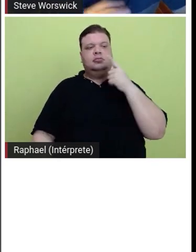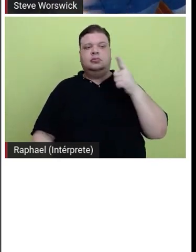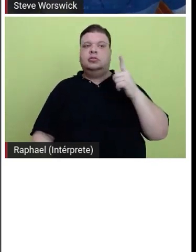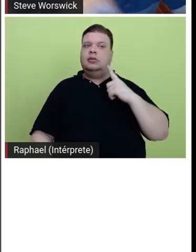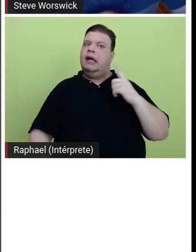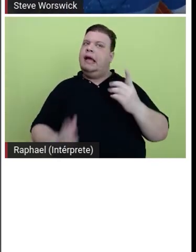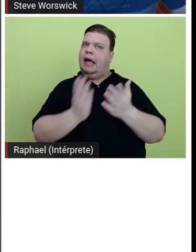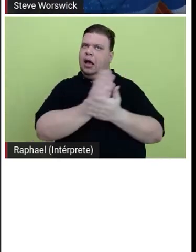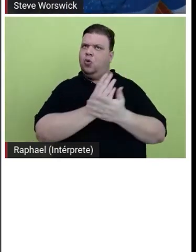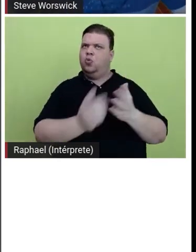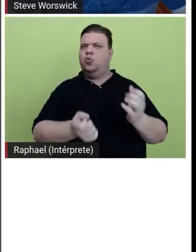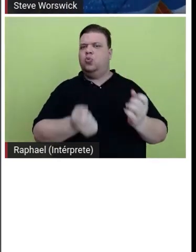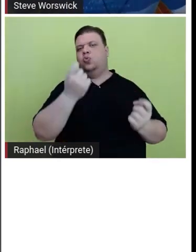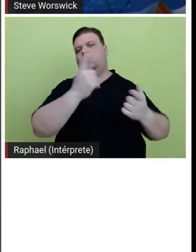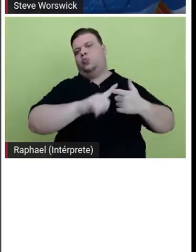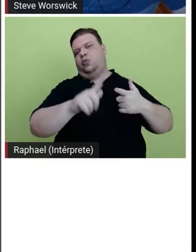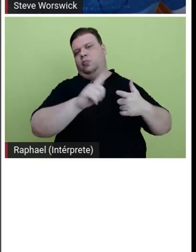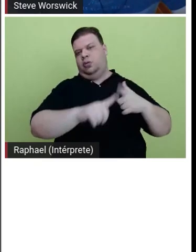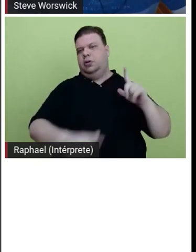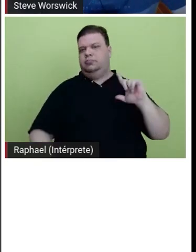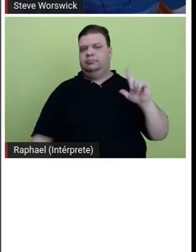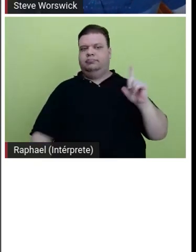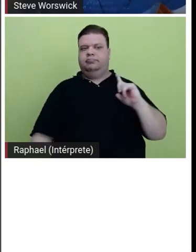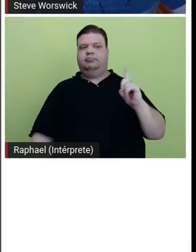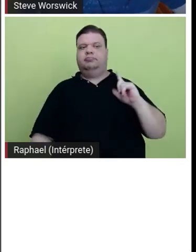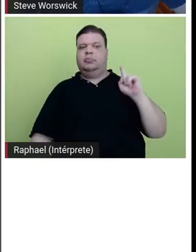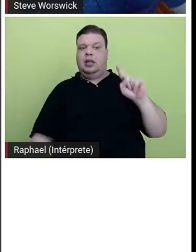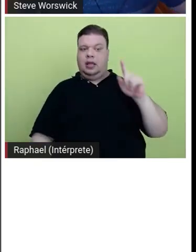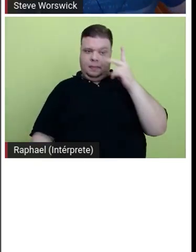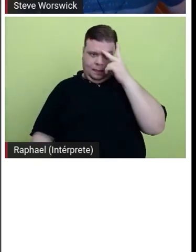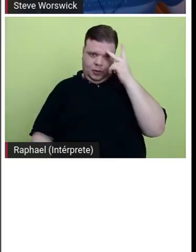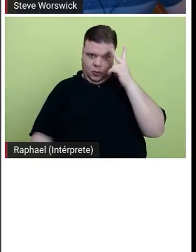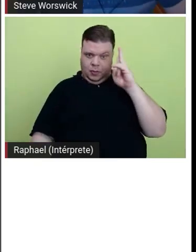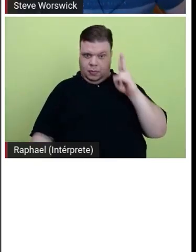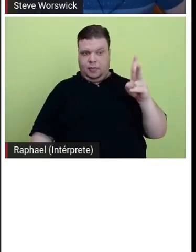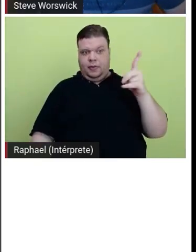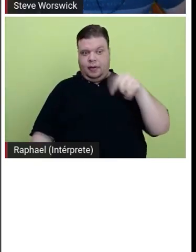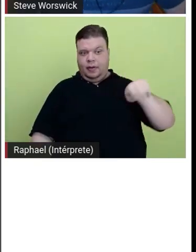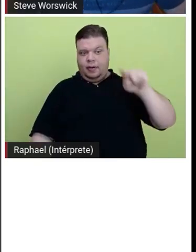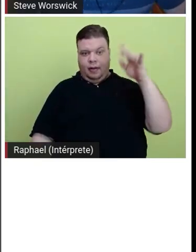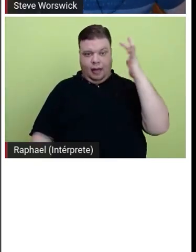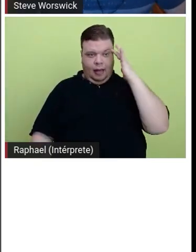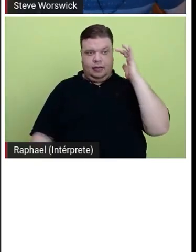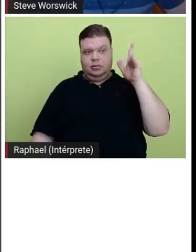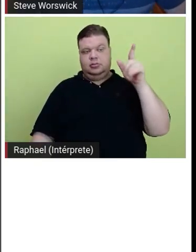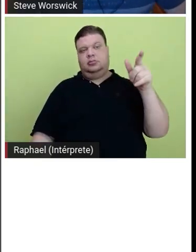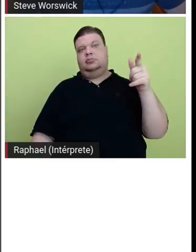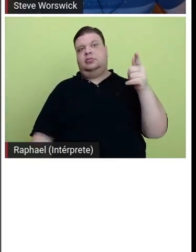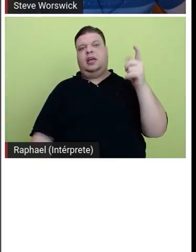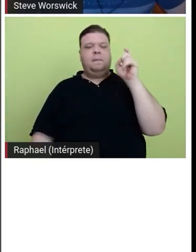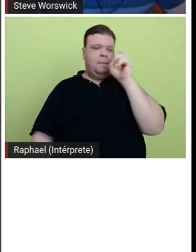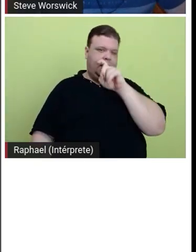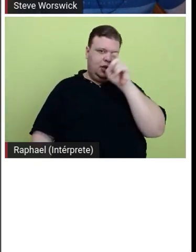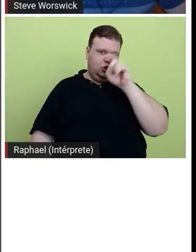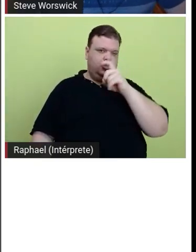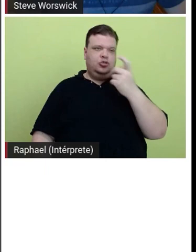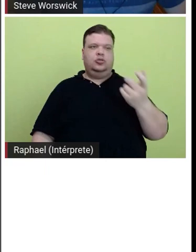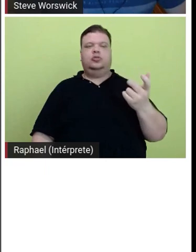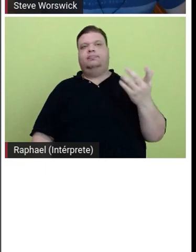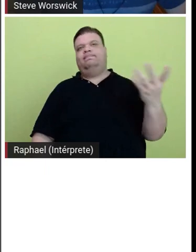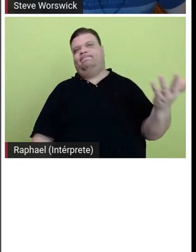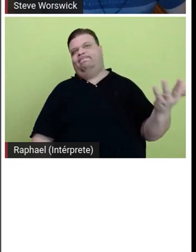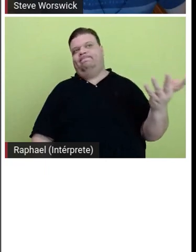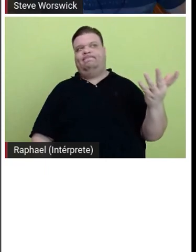can communicate with gods and all this kind of absolute nonsense. I tend to just ignore most of those emails, to be honest.